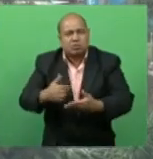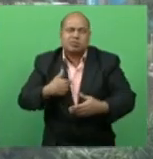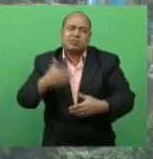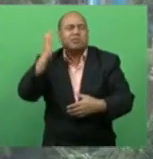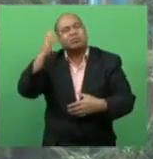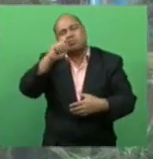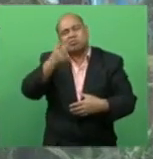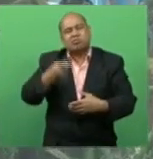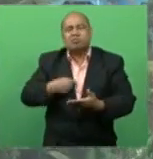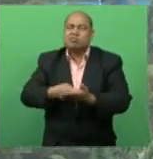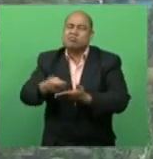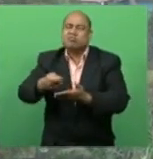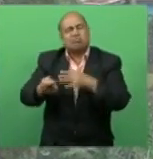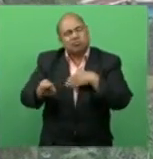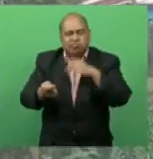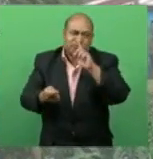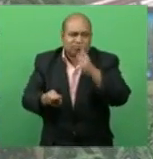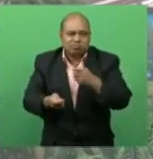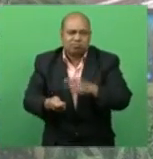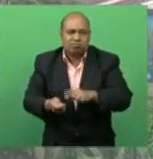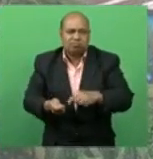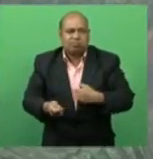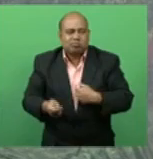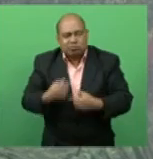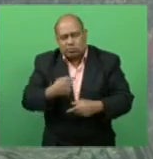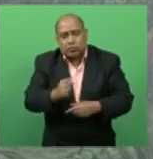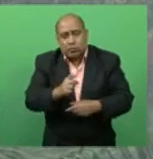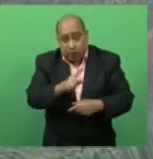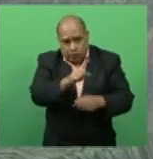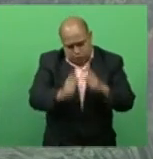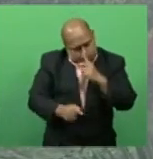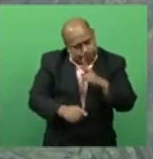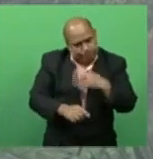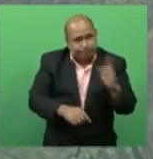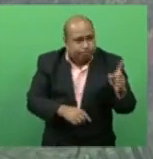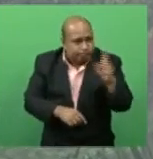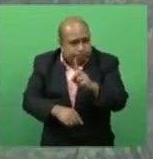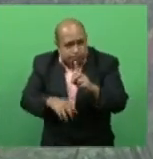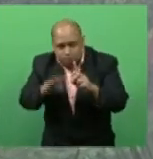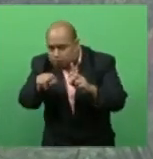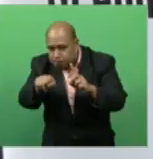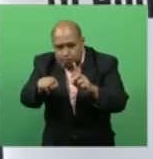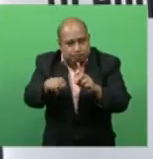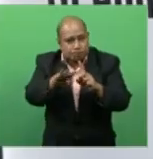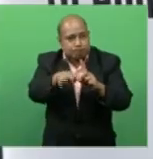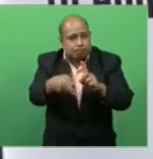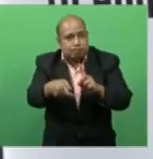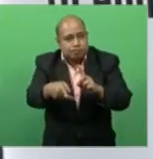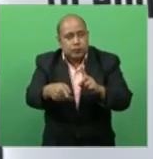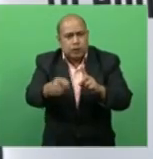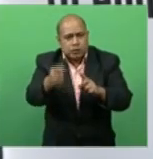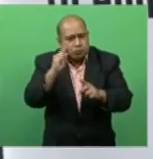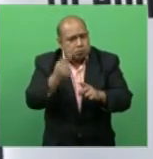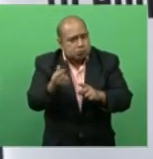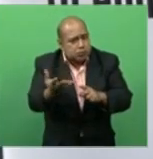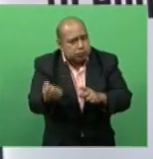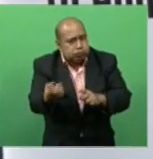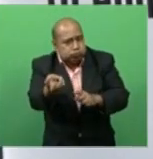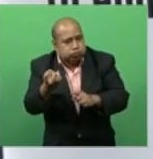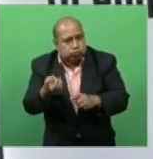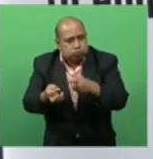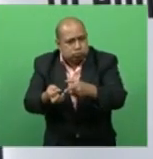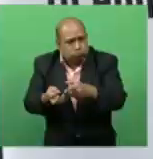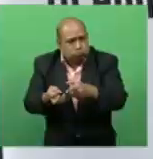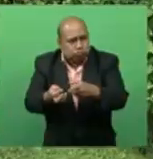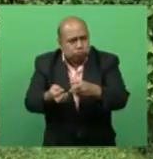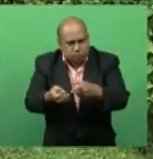So once we went in, looked at the income, and we said, but you're earning on the higher end of the market,